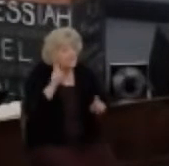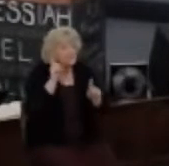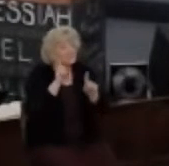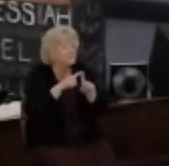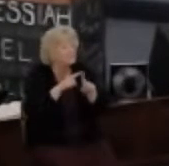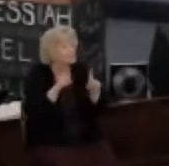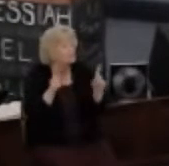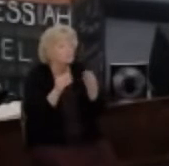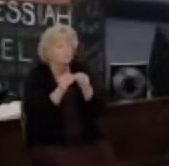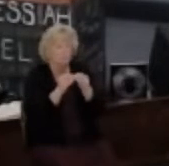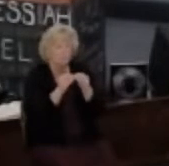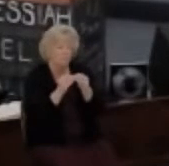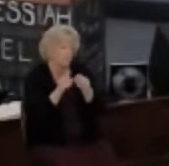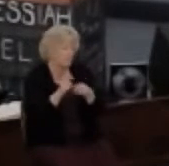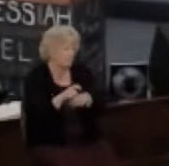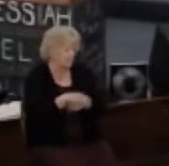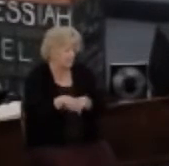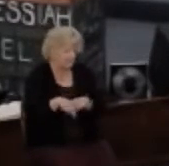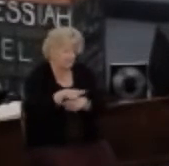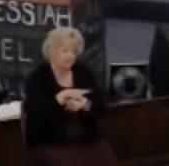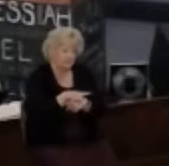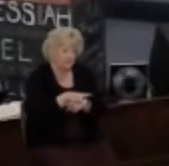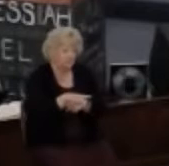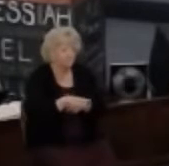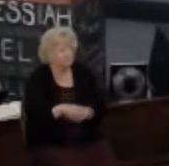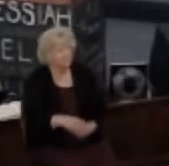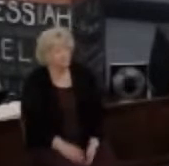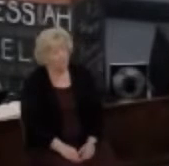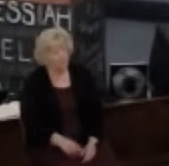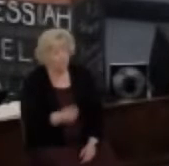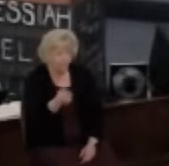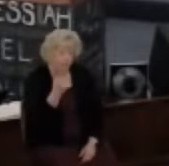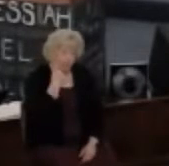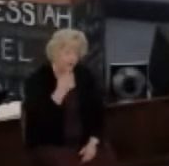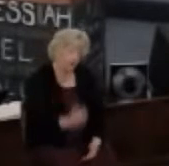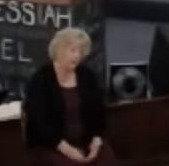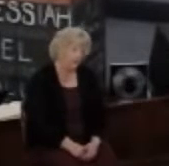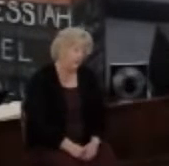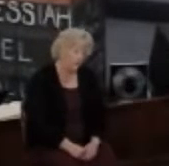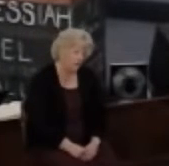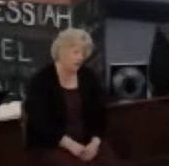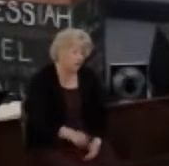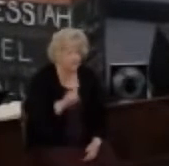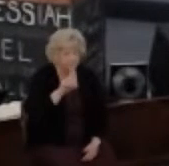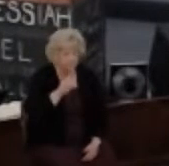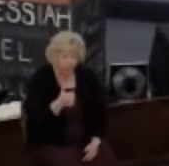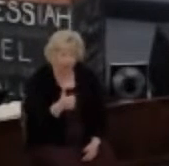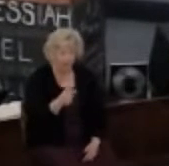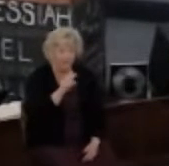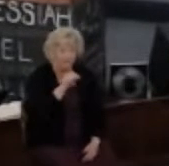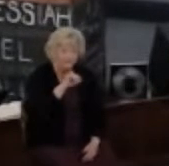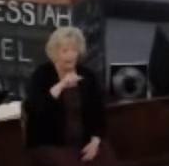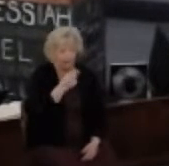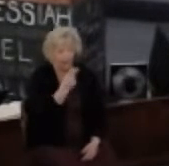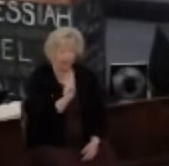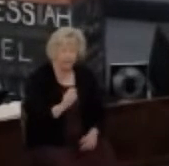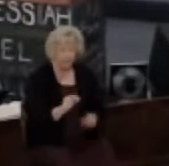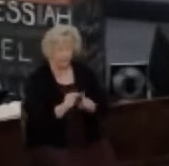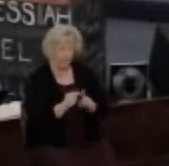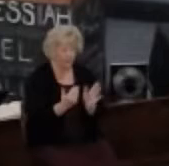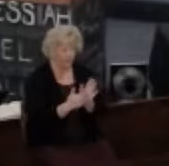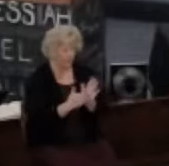no more need. I know you're thinking, uh-oh, there's that tithing word. Now he's going to be talking